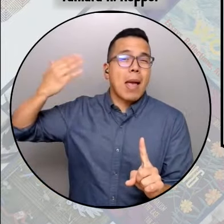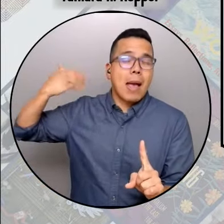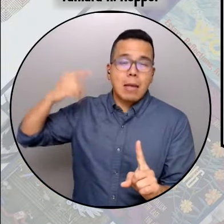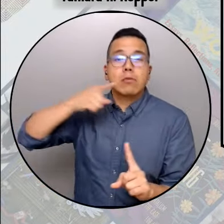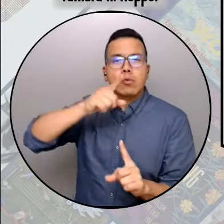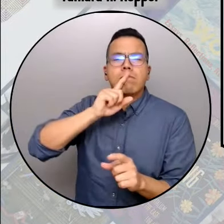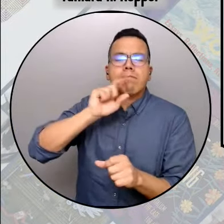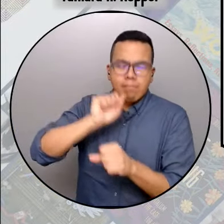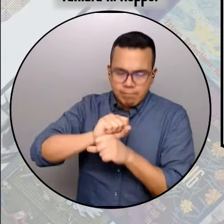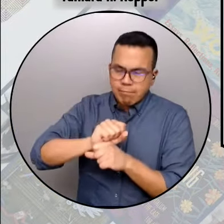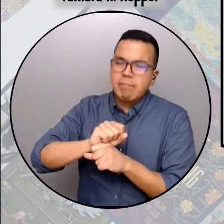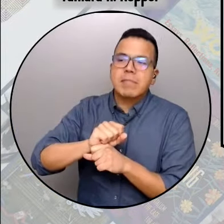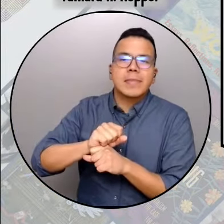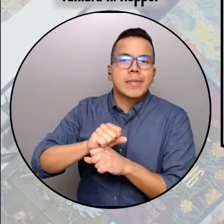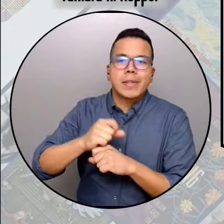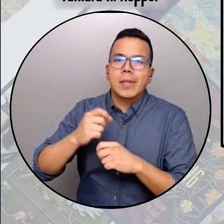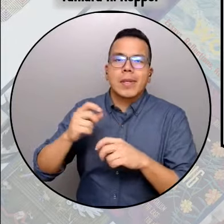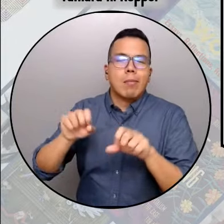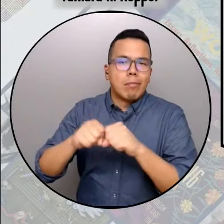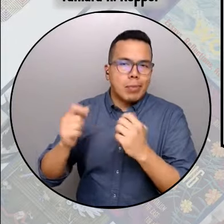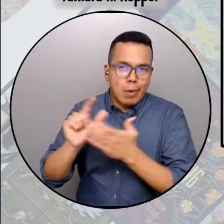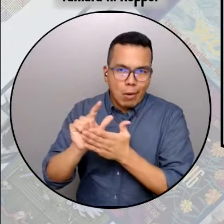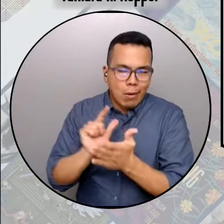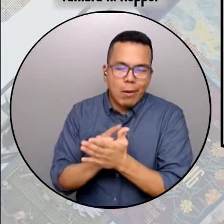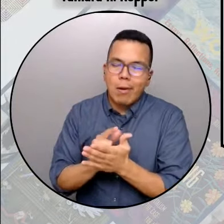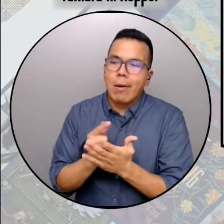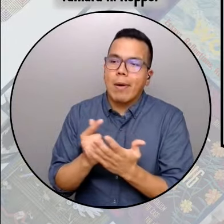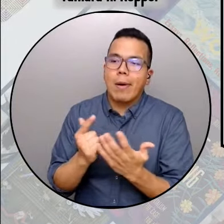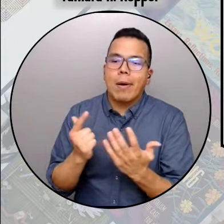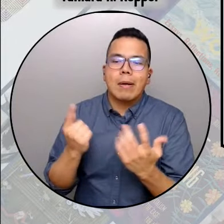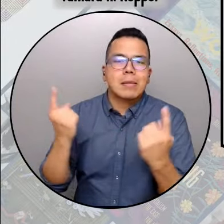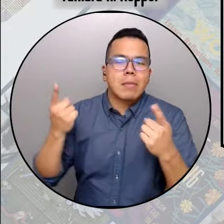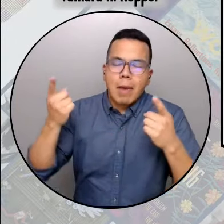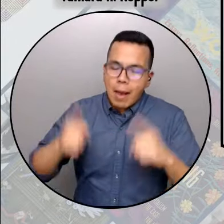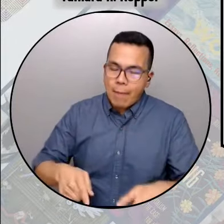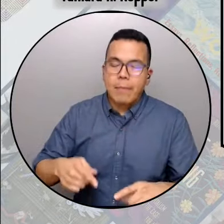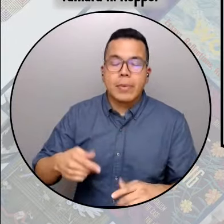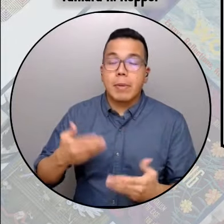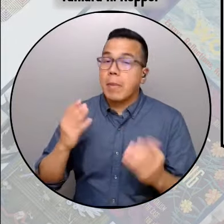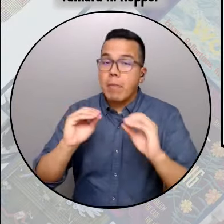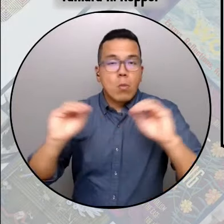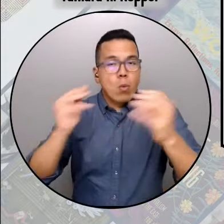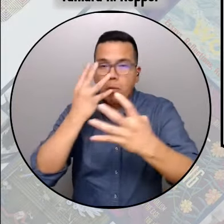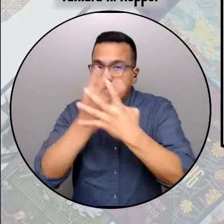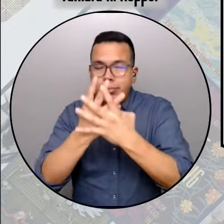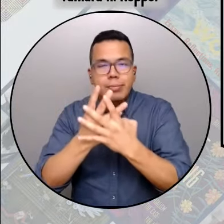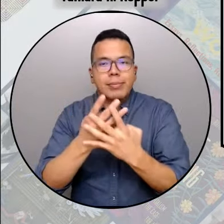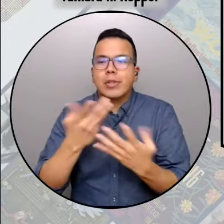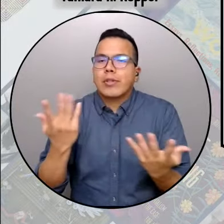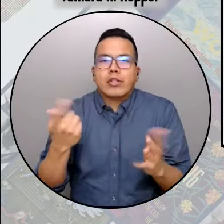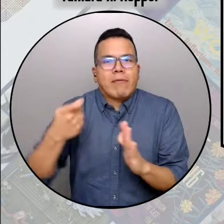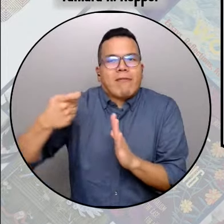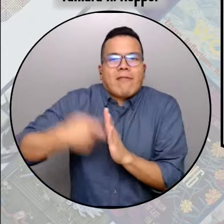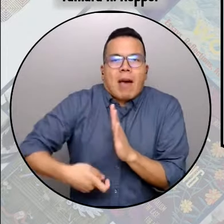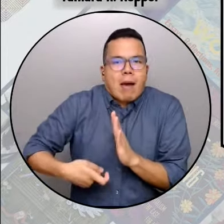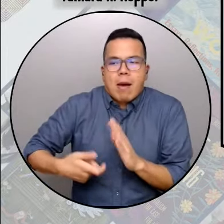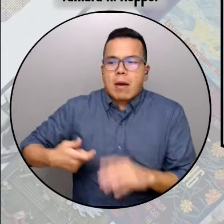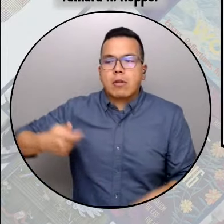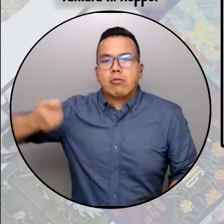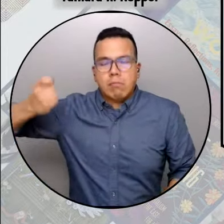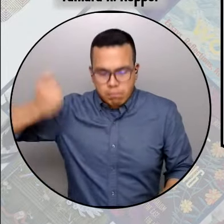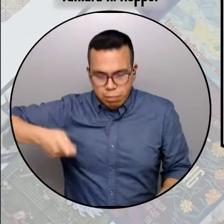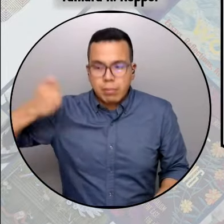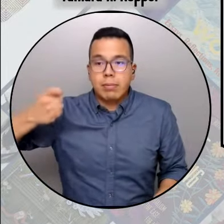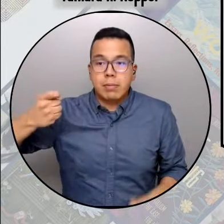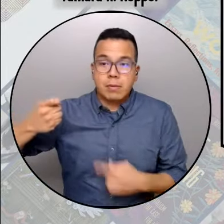you might have served your time or you might have had, you know, you might not even served any time. Maybe it was a misdemeanor, right? And it might have been something